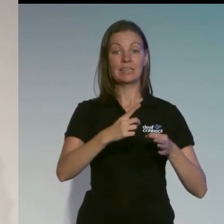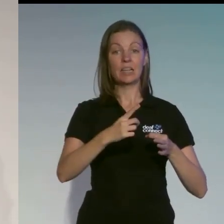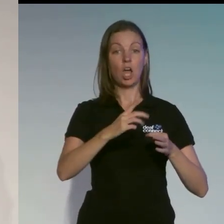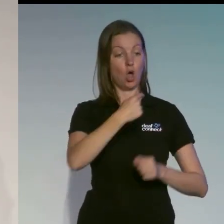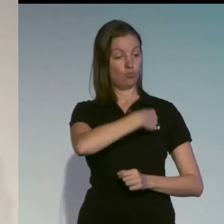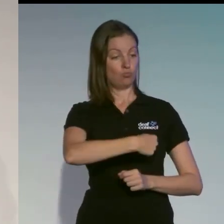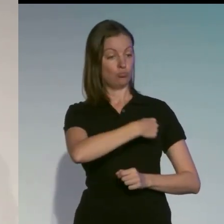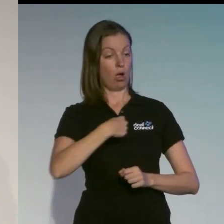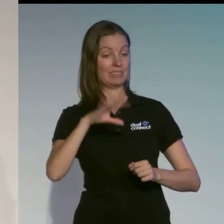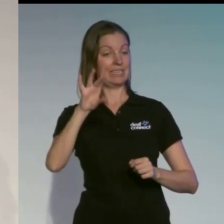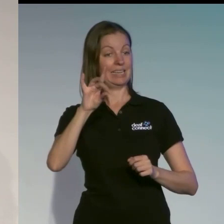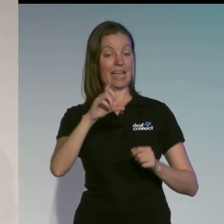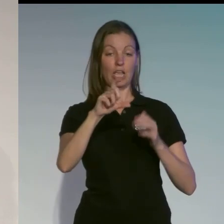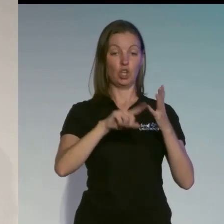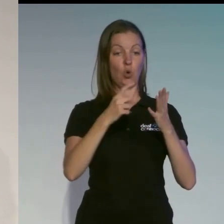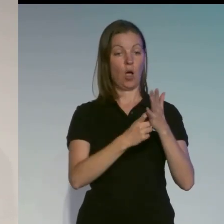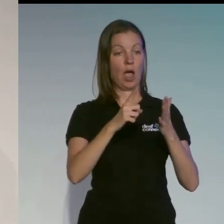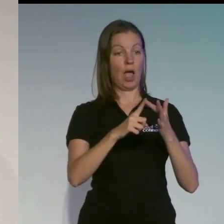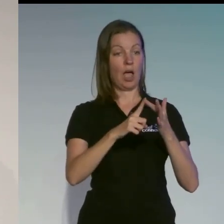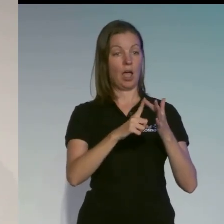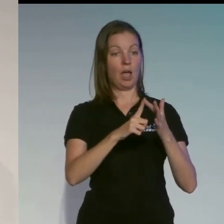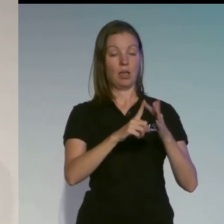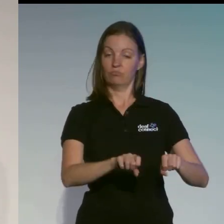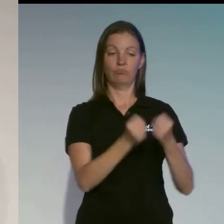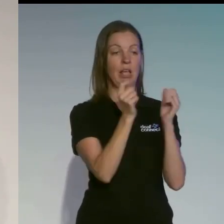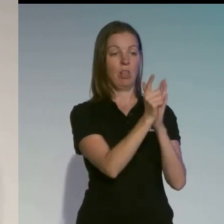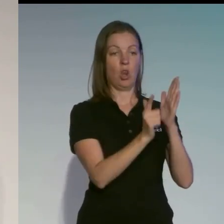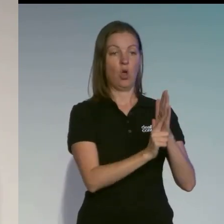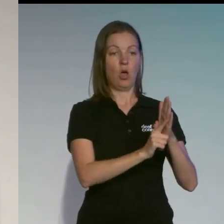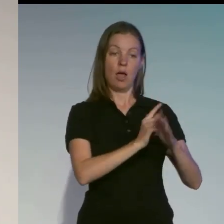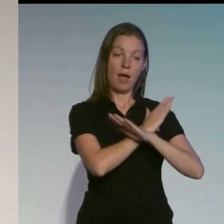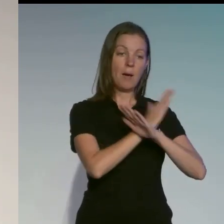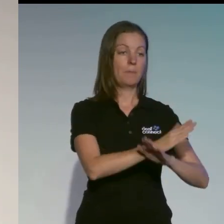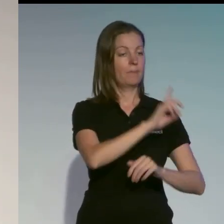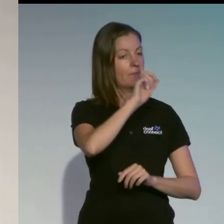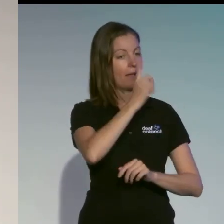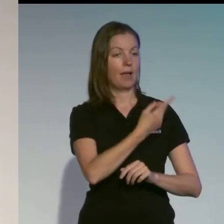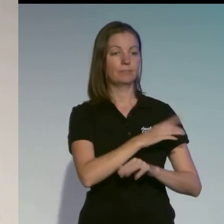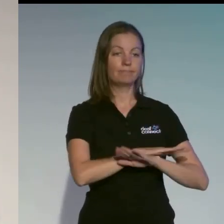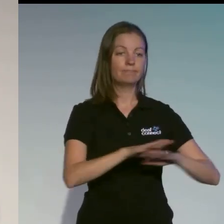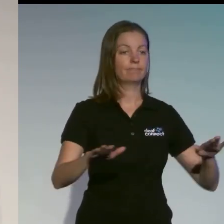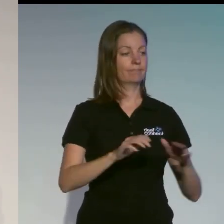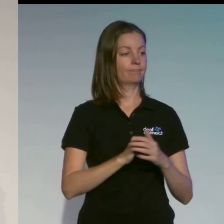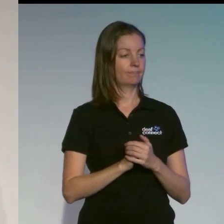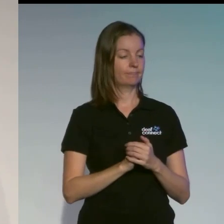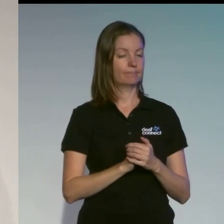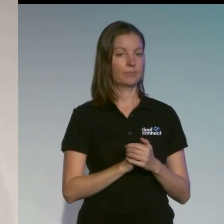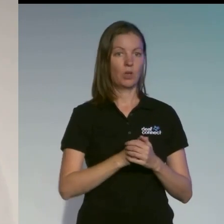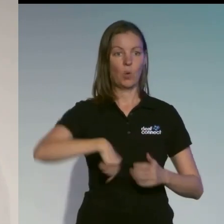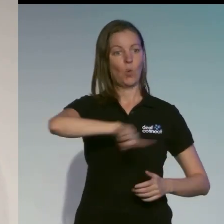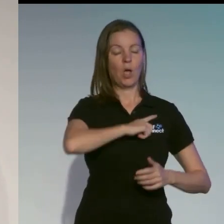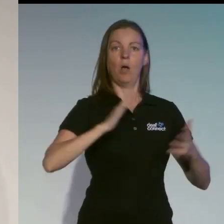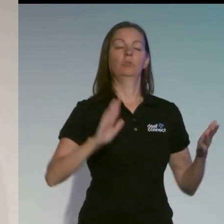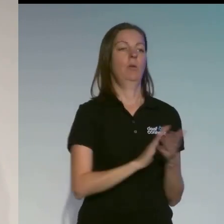is illegal advertisement. So we are so,